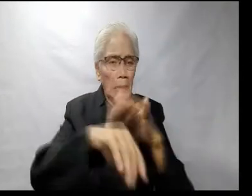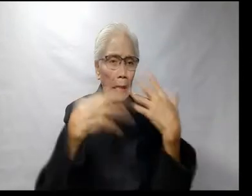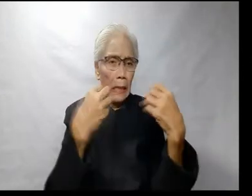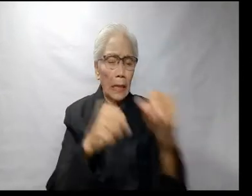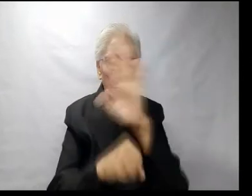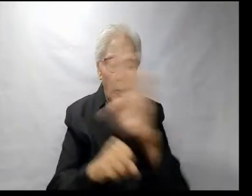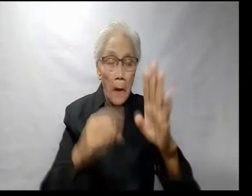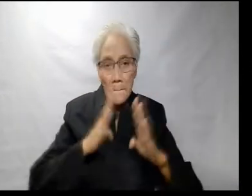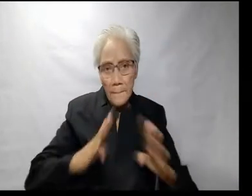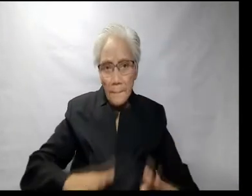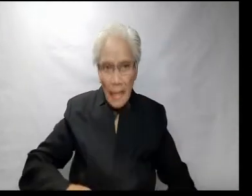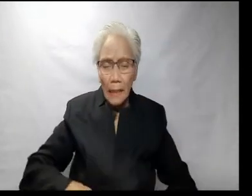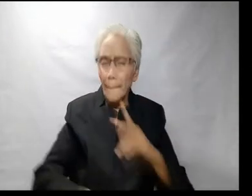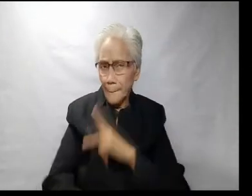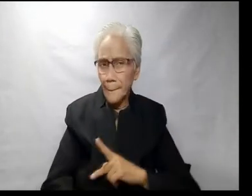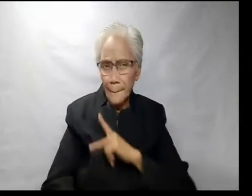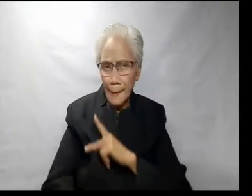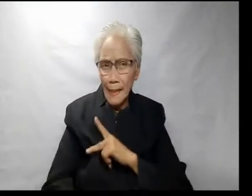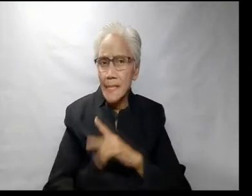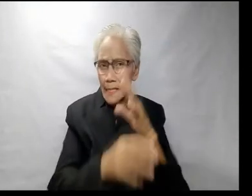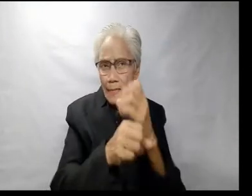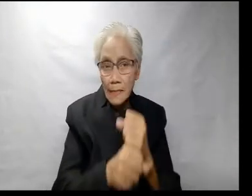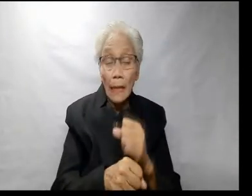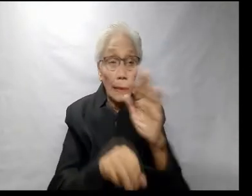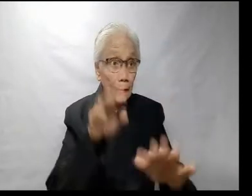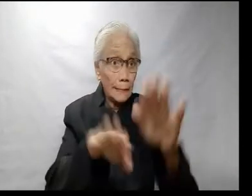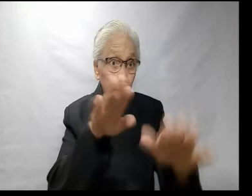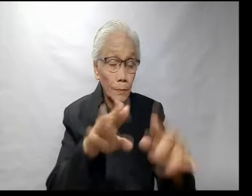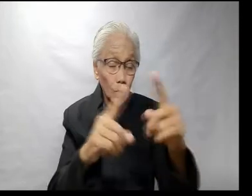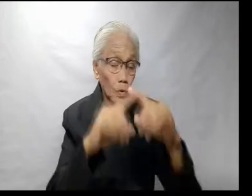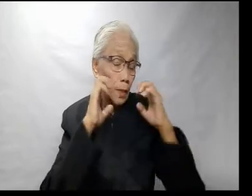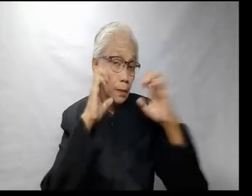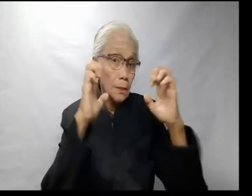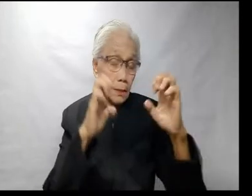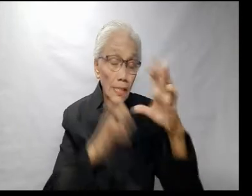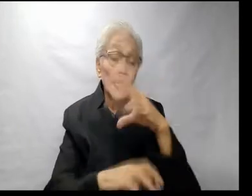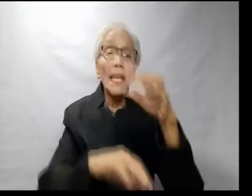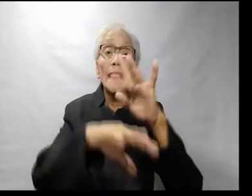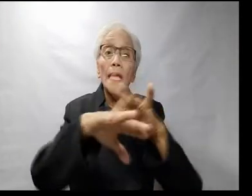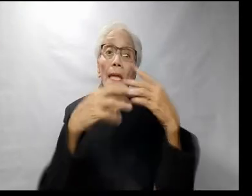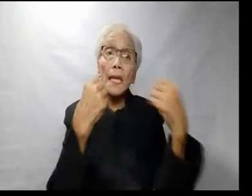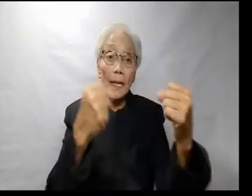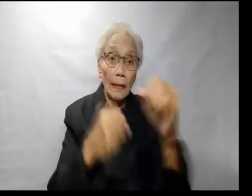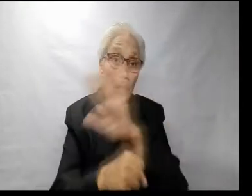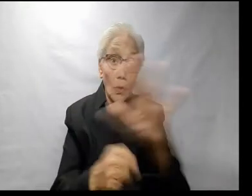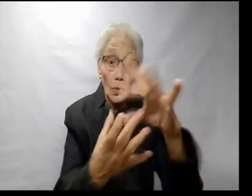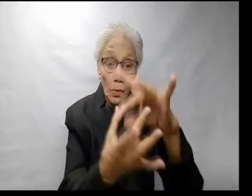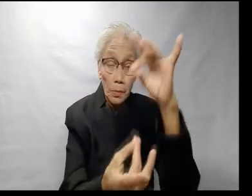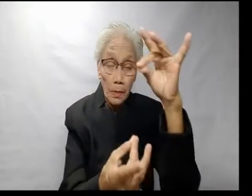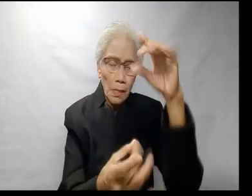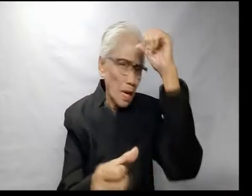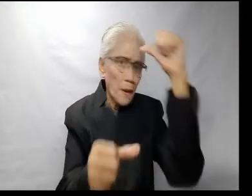time healing your body as well, please take steps to also exercise and heal